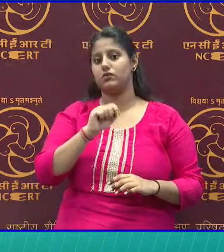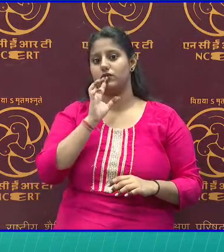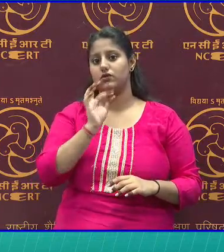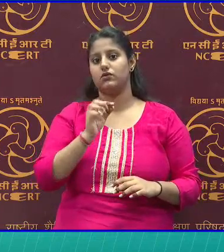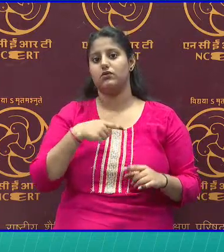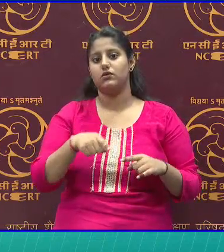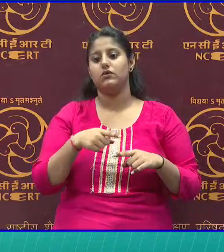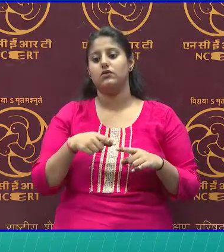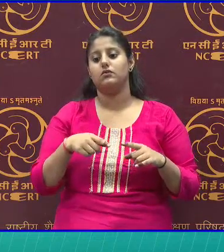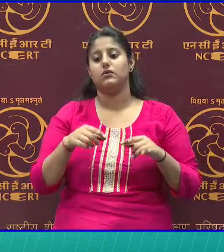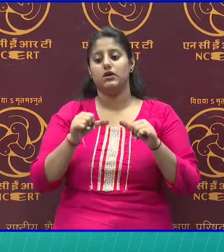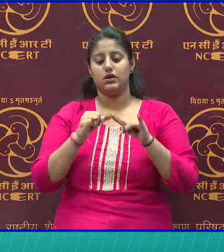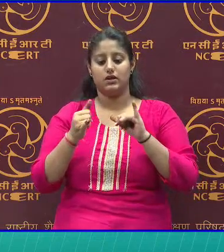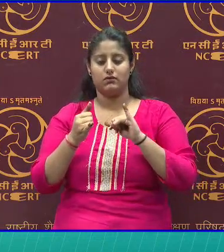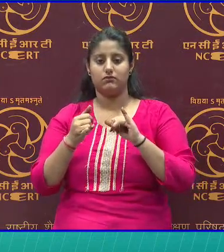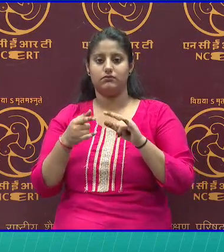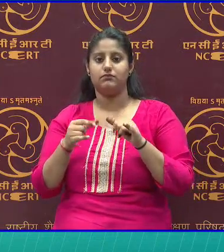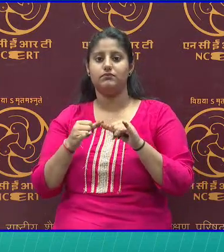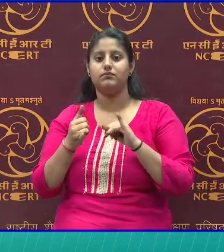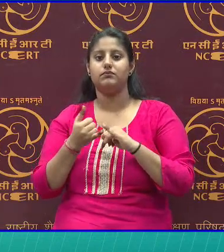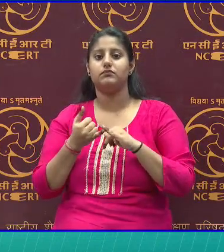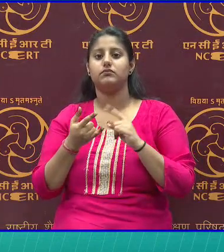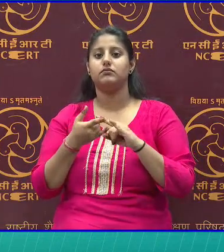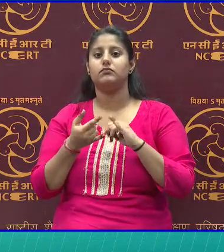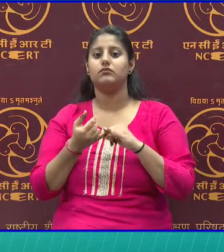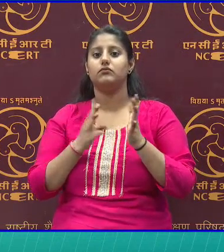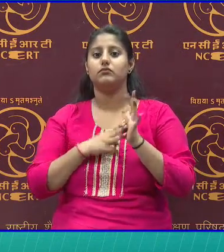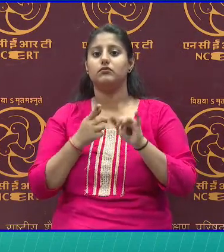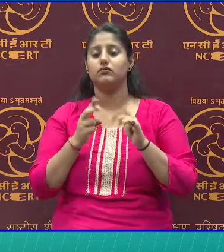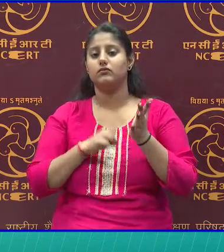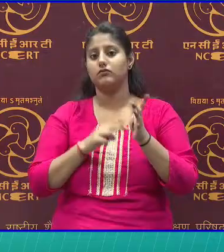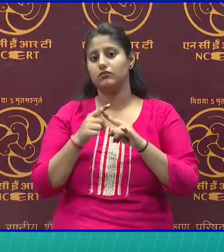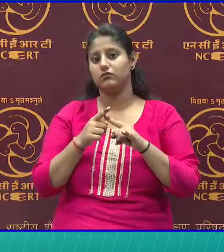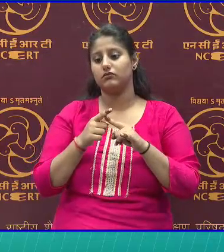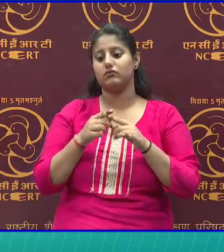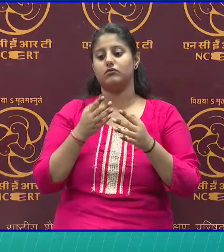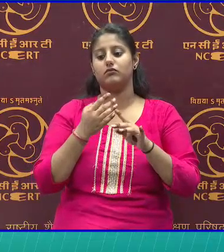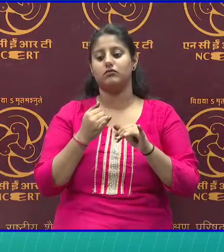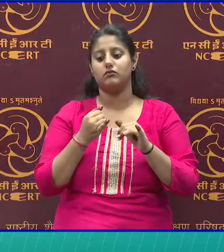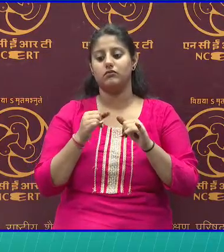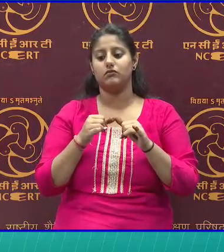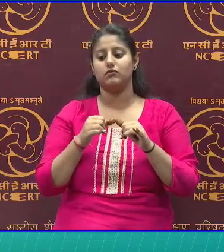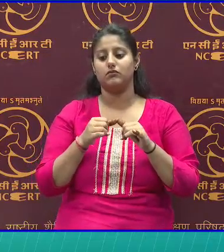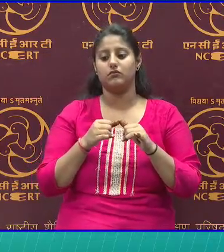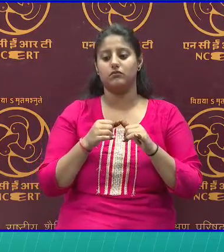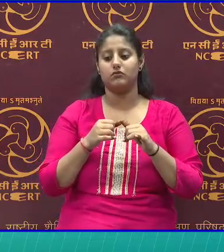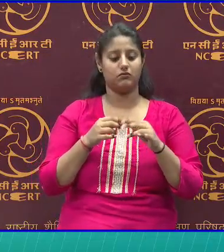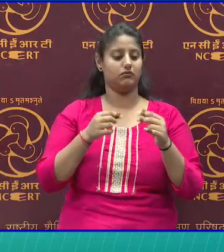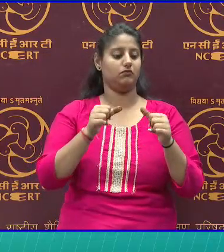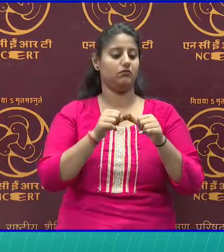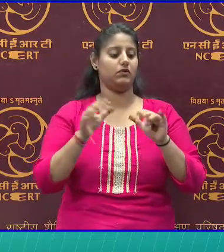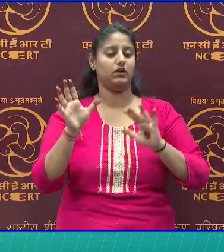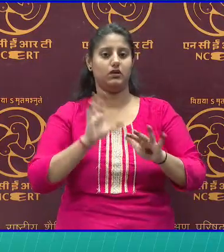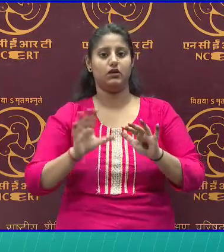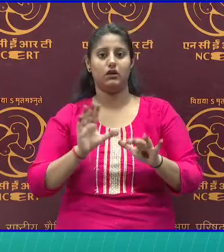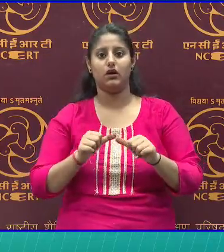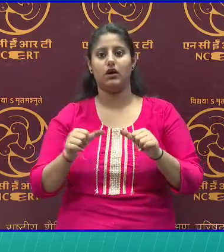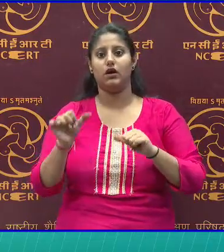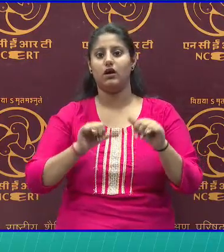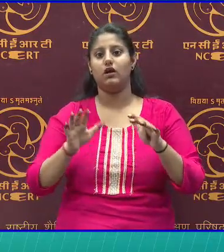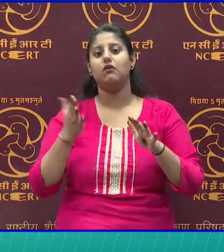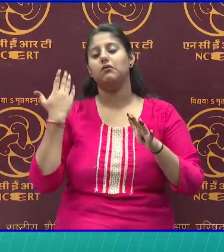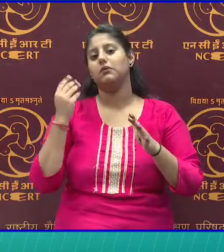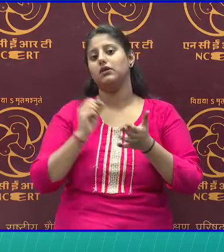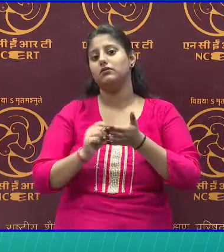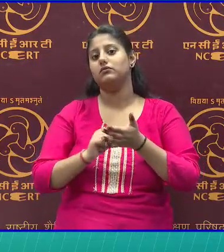Basically, sir, assessment, we considered assessment as a very standalone activity in earlier times. Right. That we